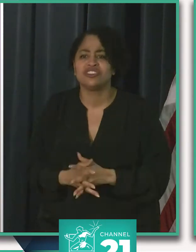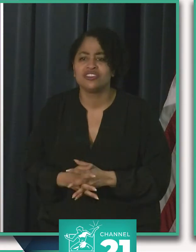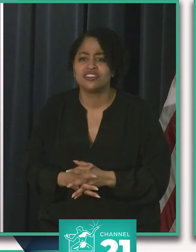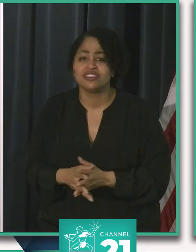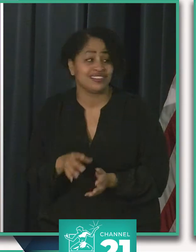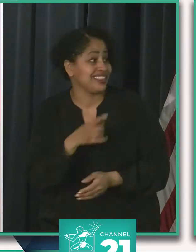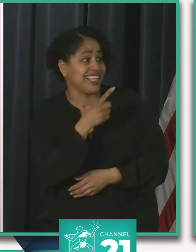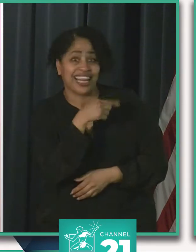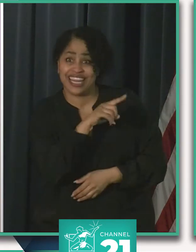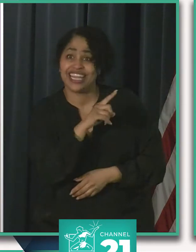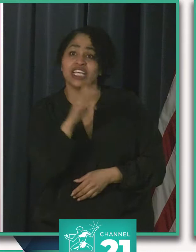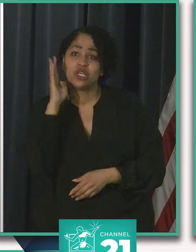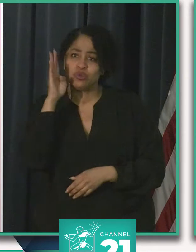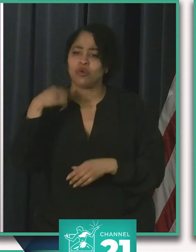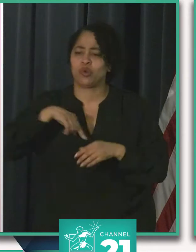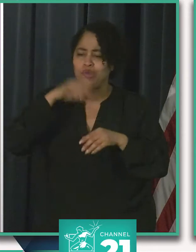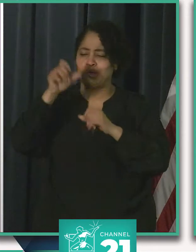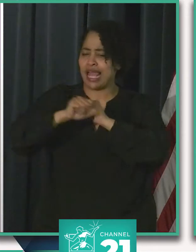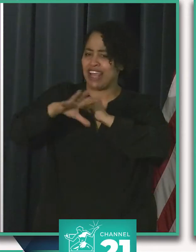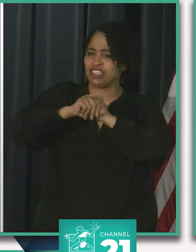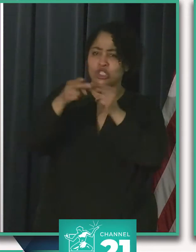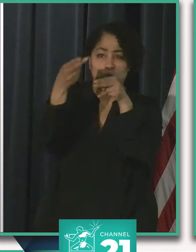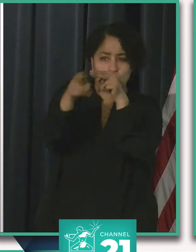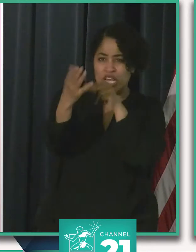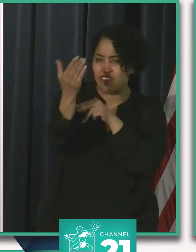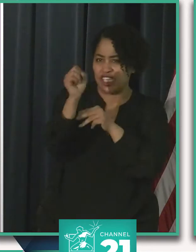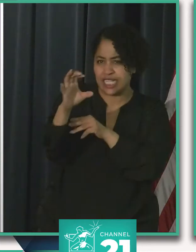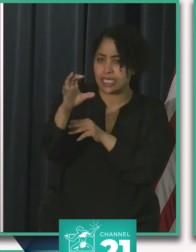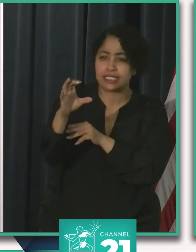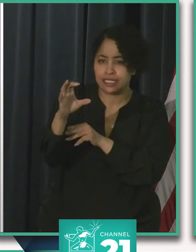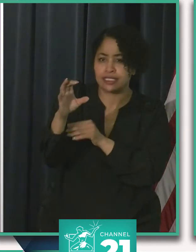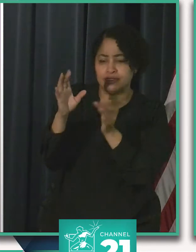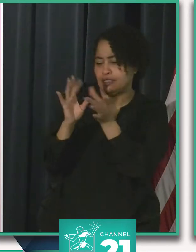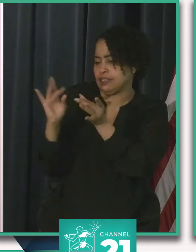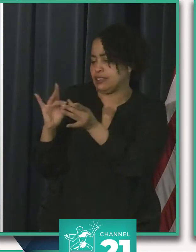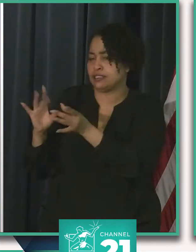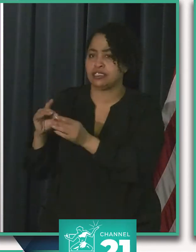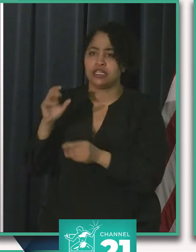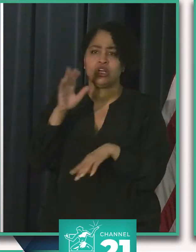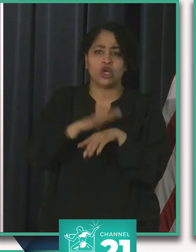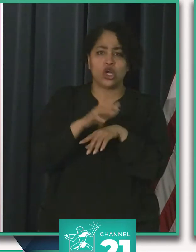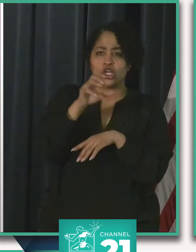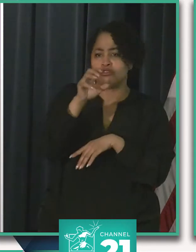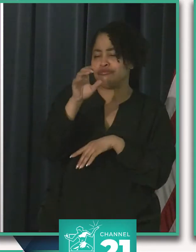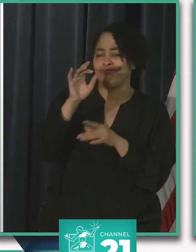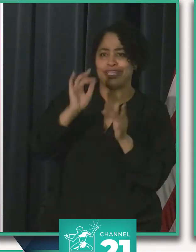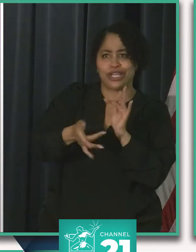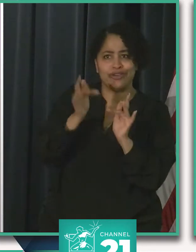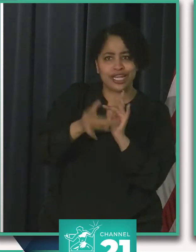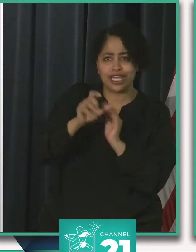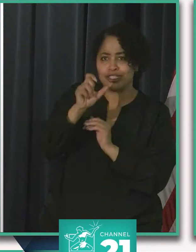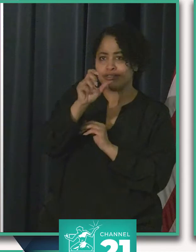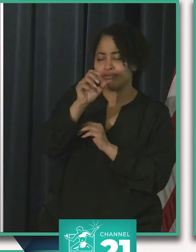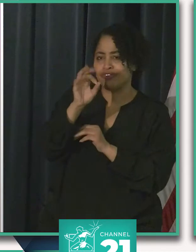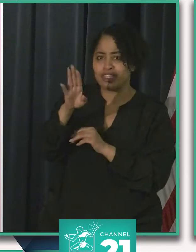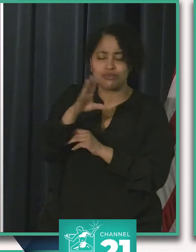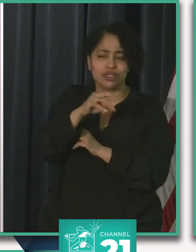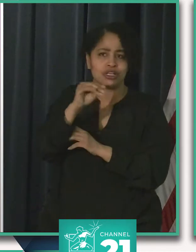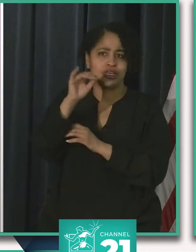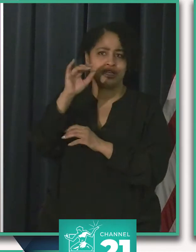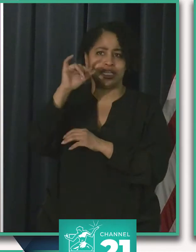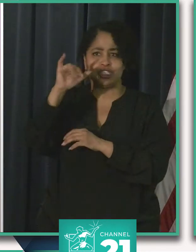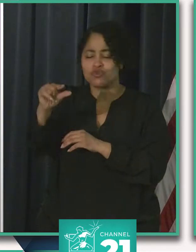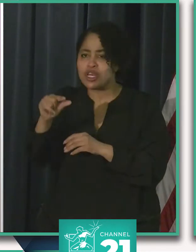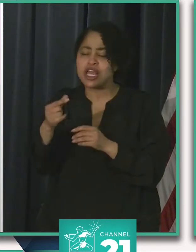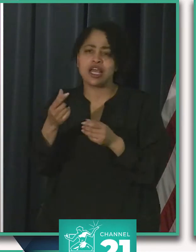These are the kind of ads we're going to be running. Short, 15 seconds, social media, television, maybe at gas stations